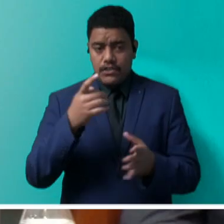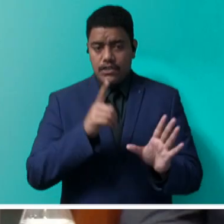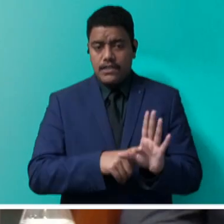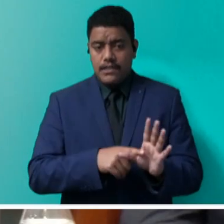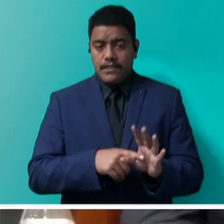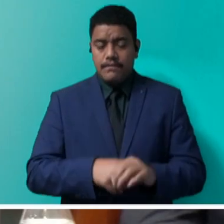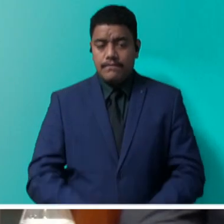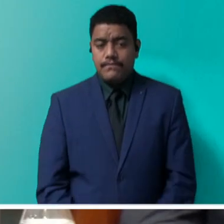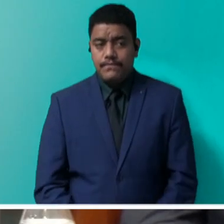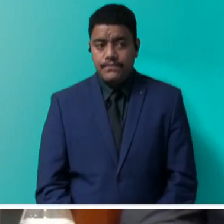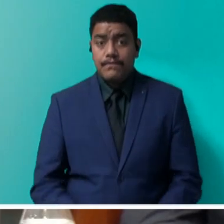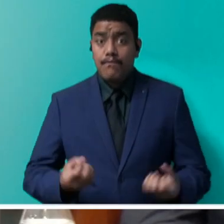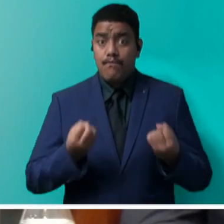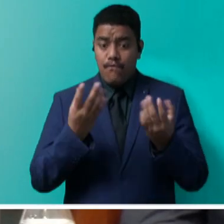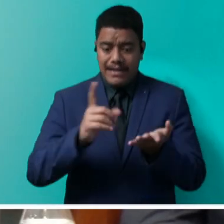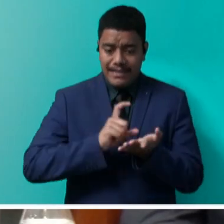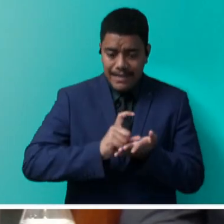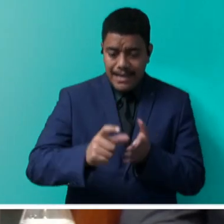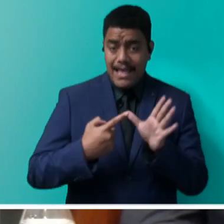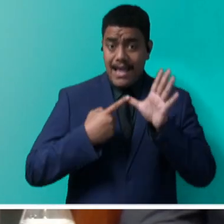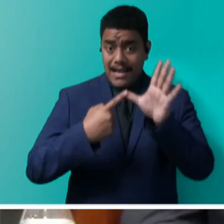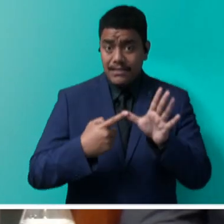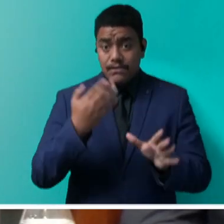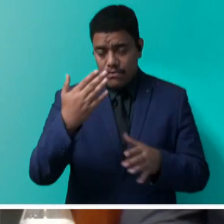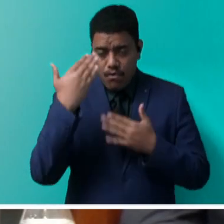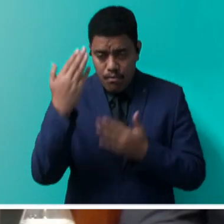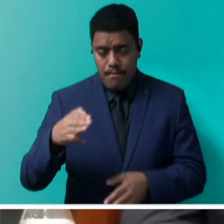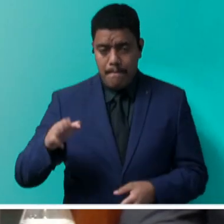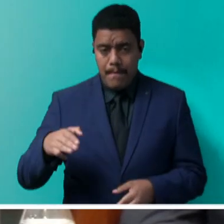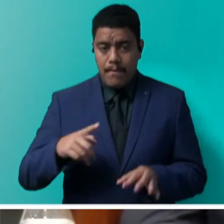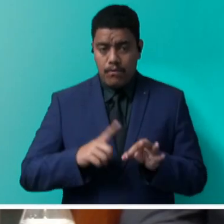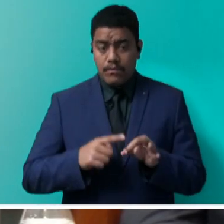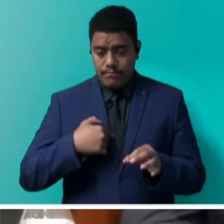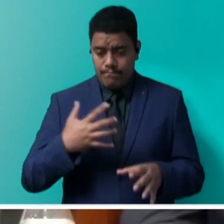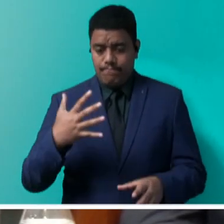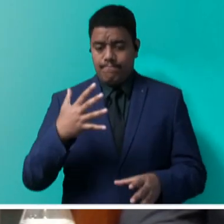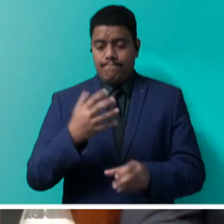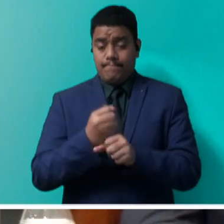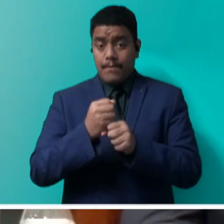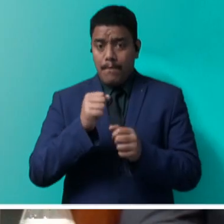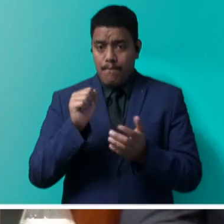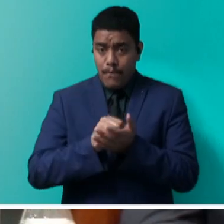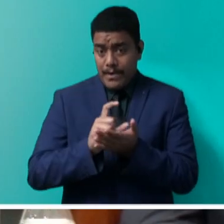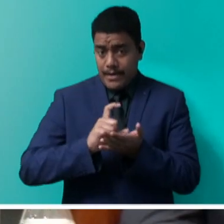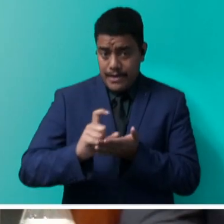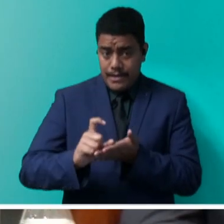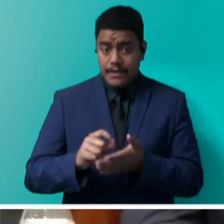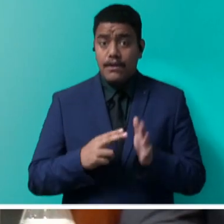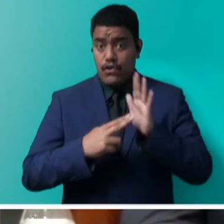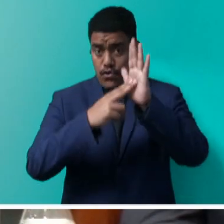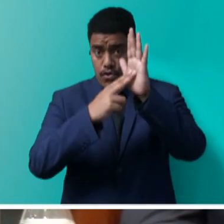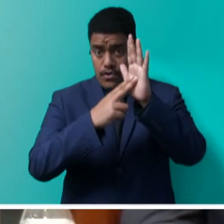Speaker, sir, to provide a clear, direct answer to the Honorable Member's question, let me summarize the national picture. The Northern